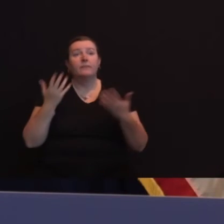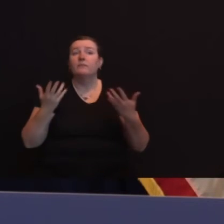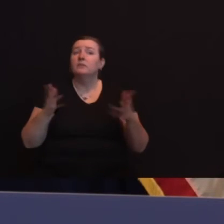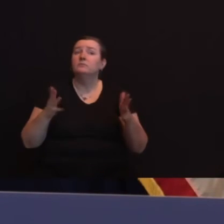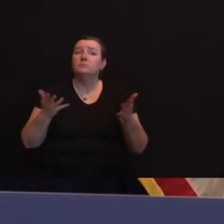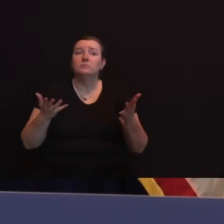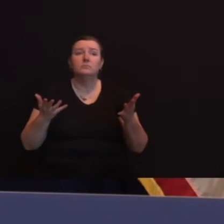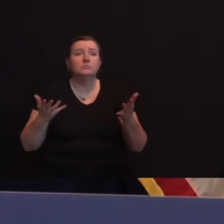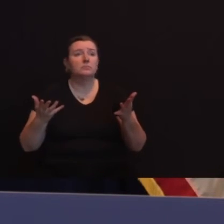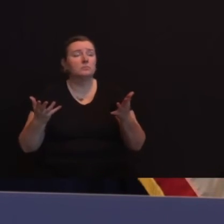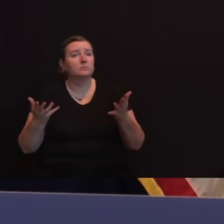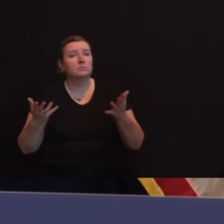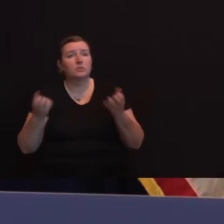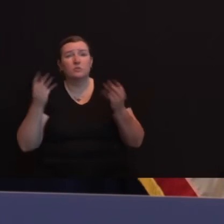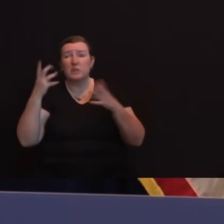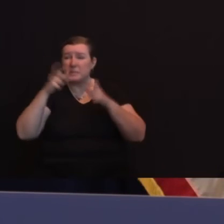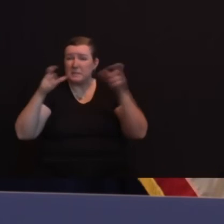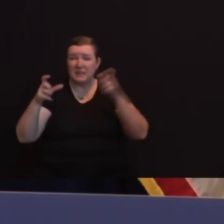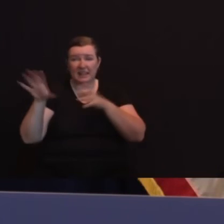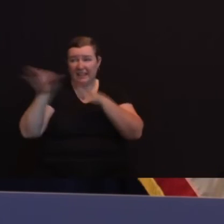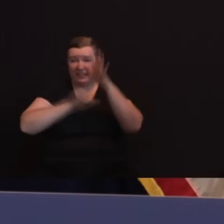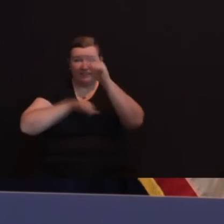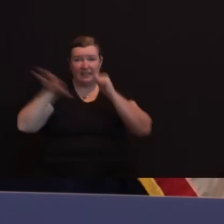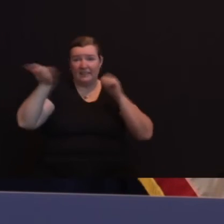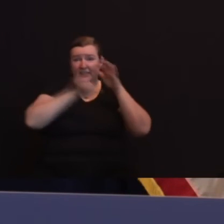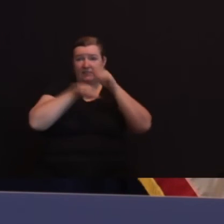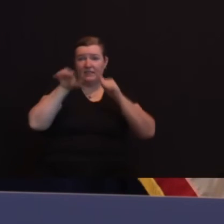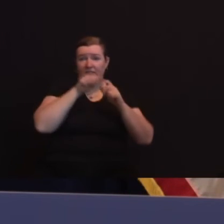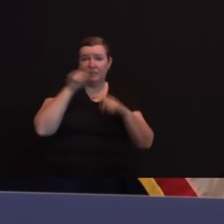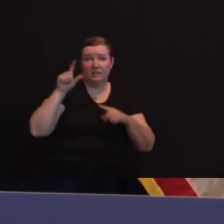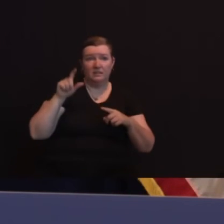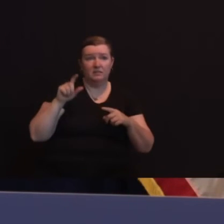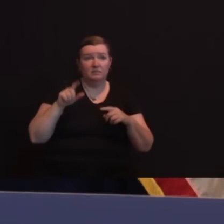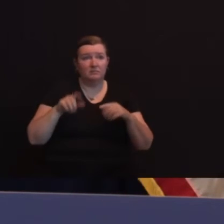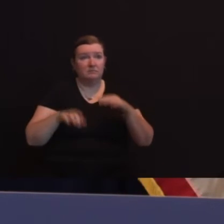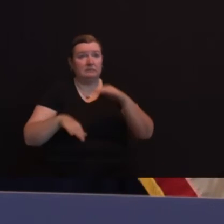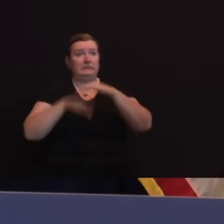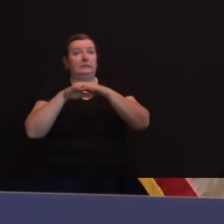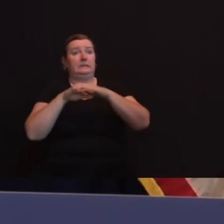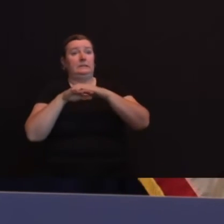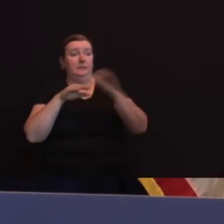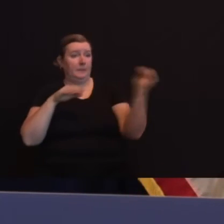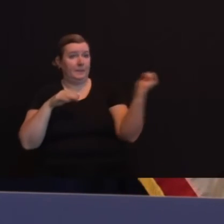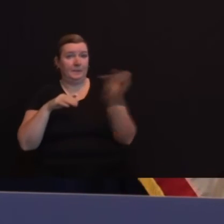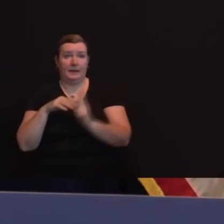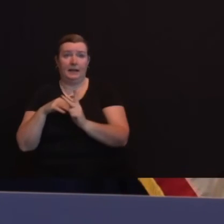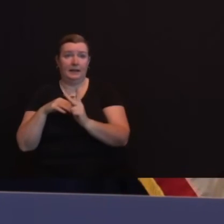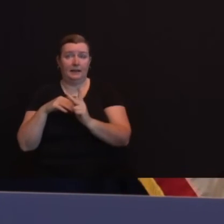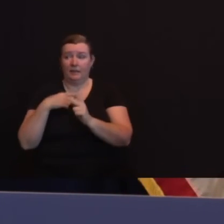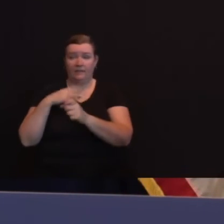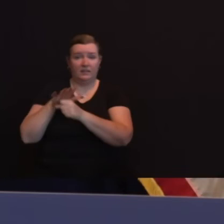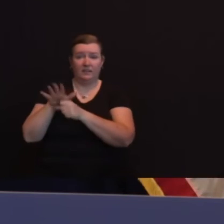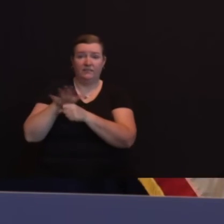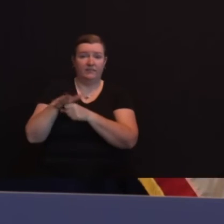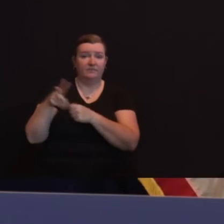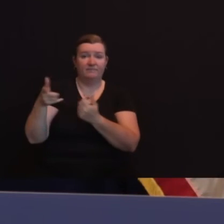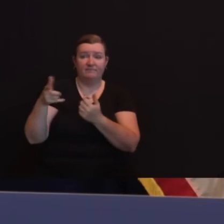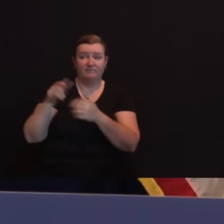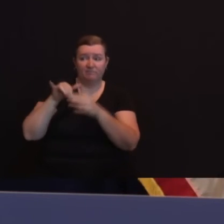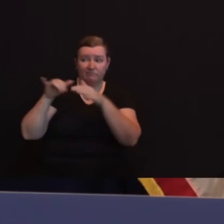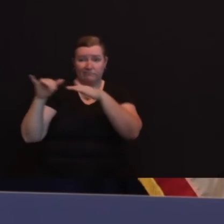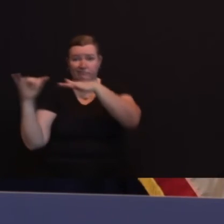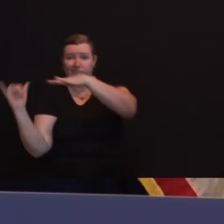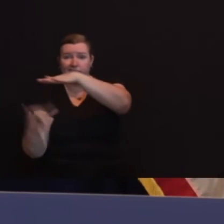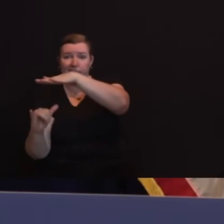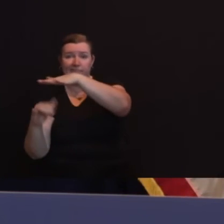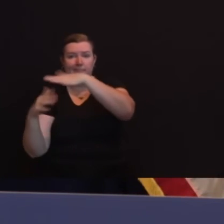and families should be informed of the possibility that if a resident leaves without a reservation or on the waiting